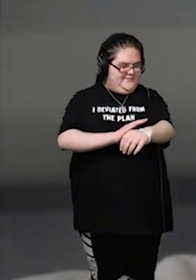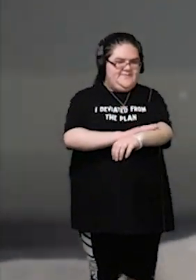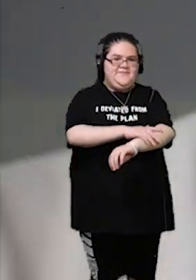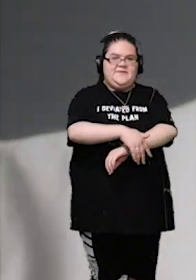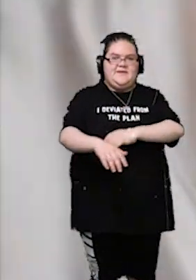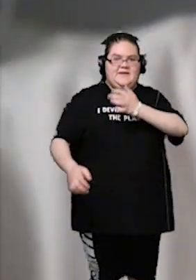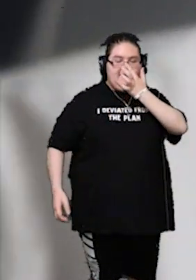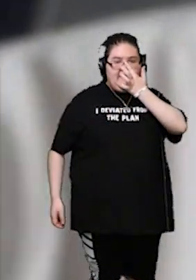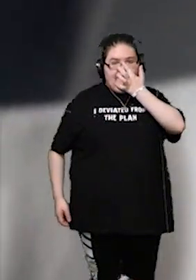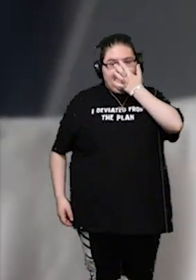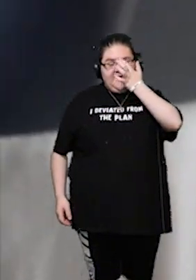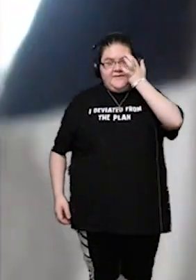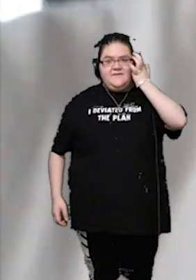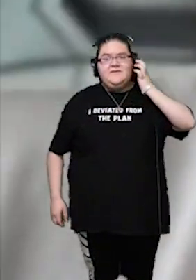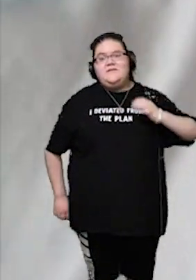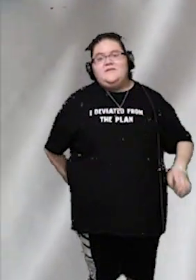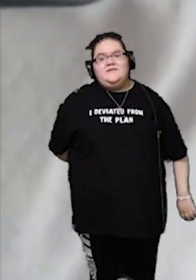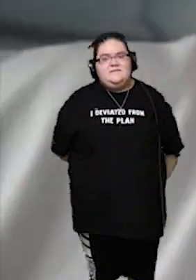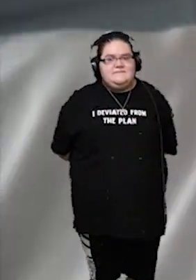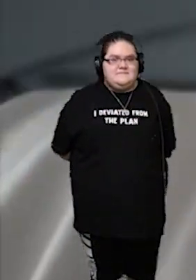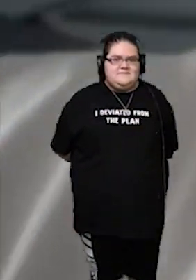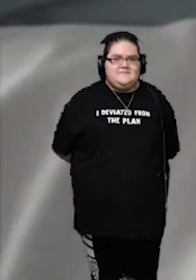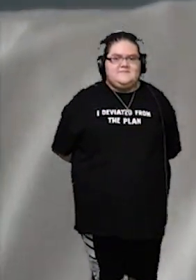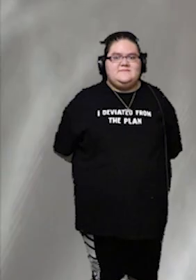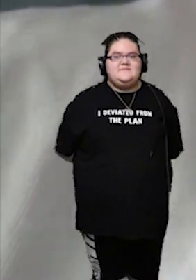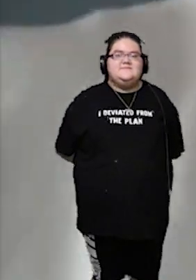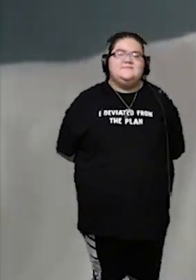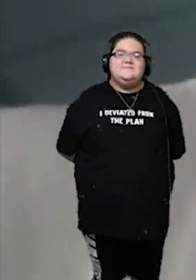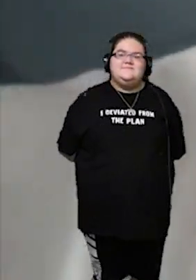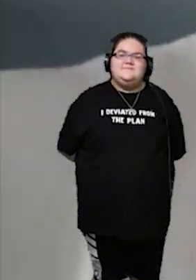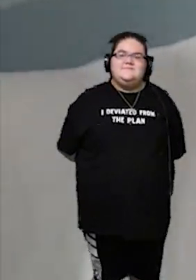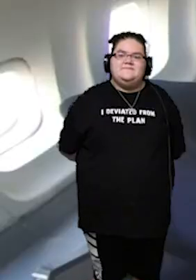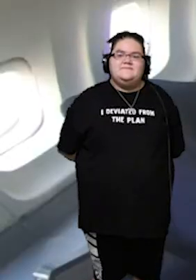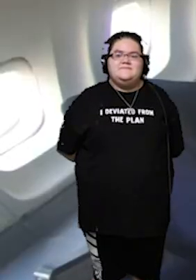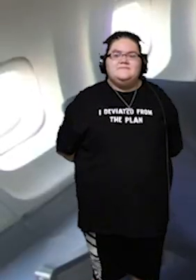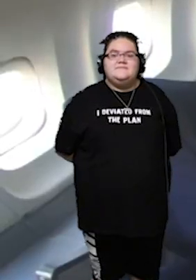spots which I feel like people will not expect. So